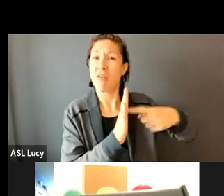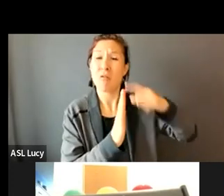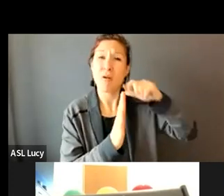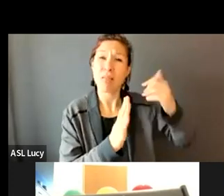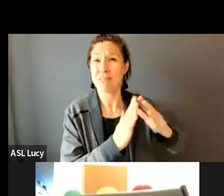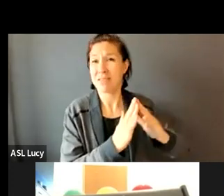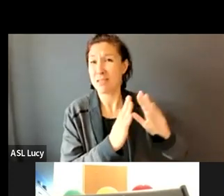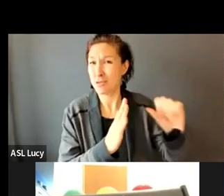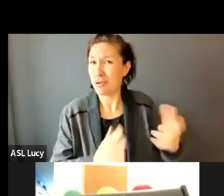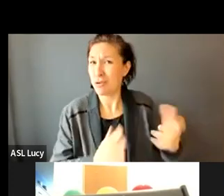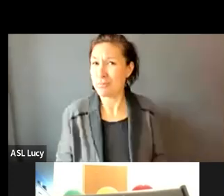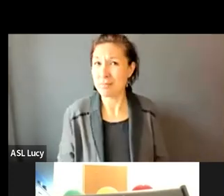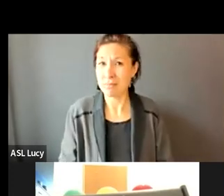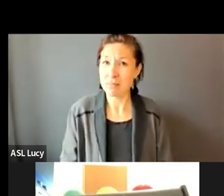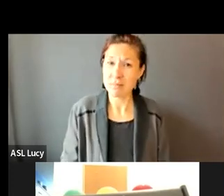is